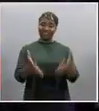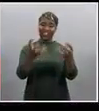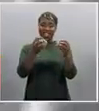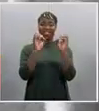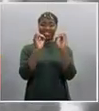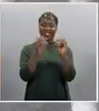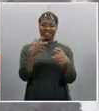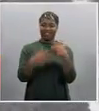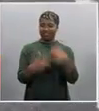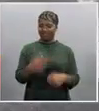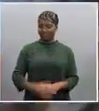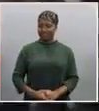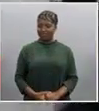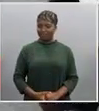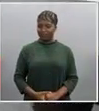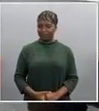fella.